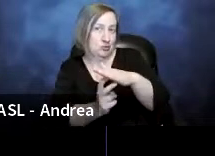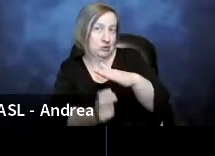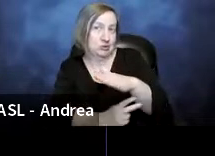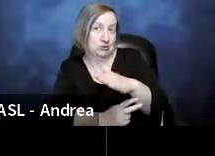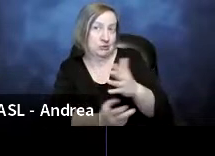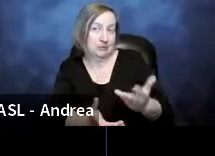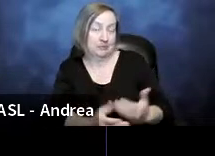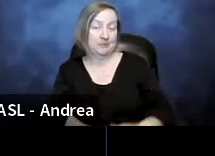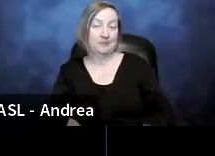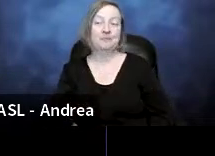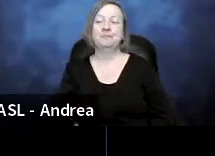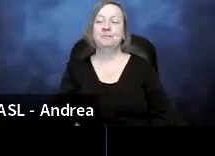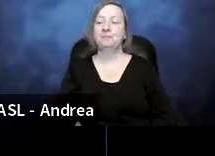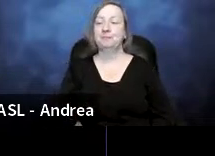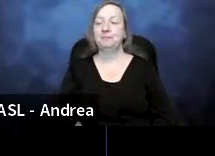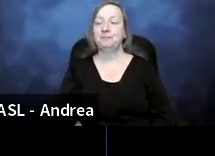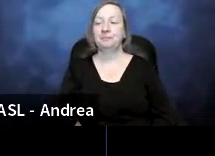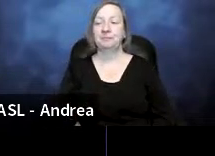user.